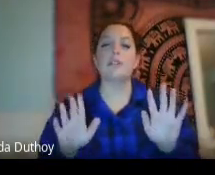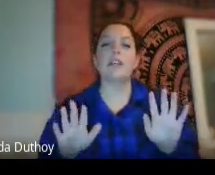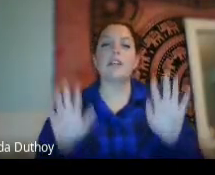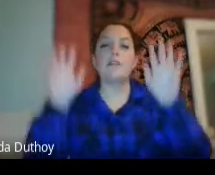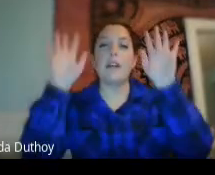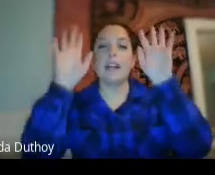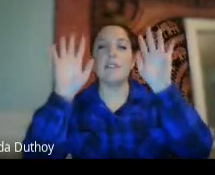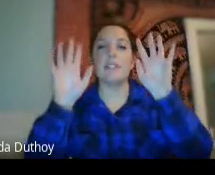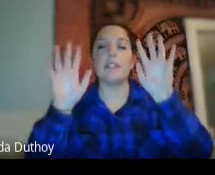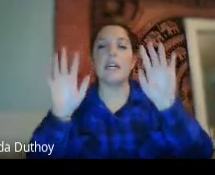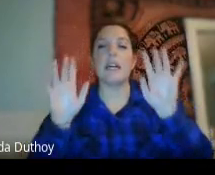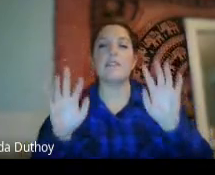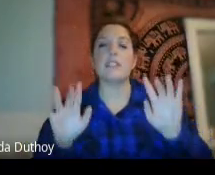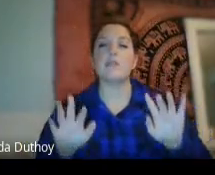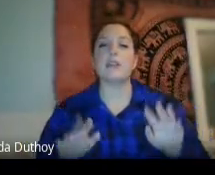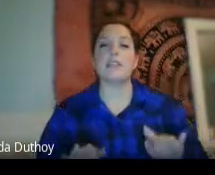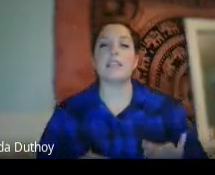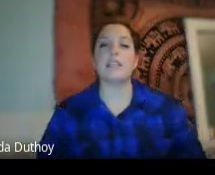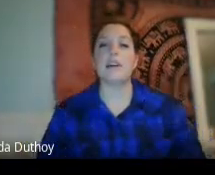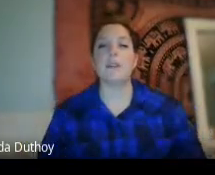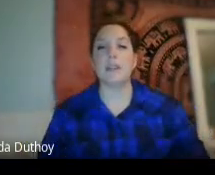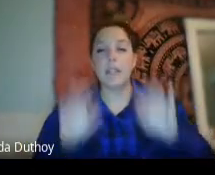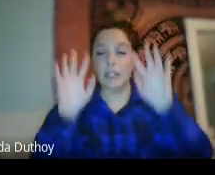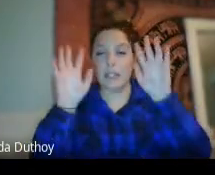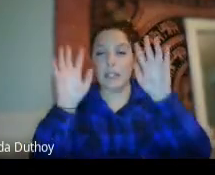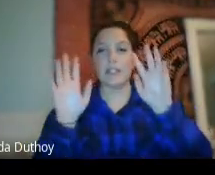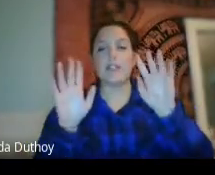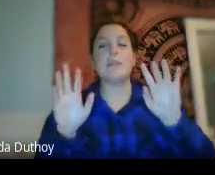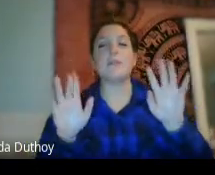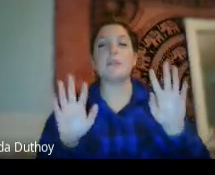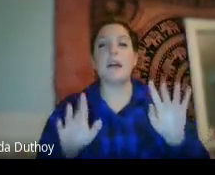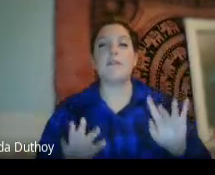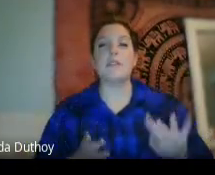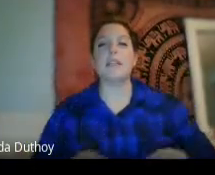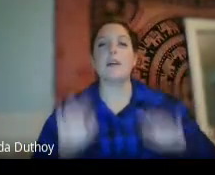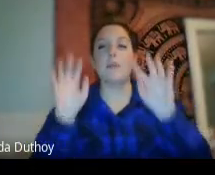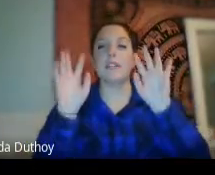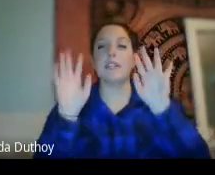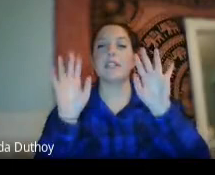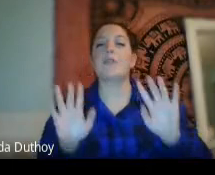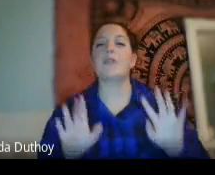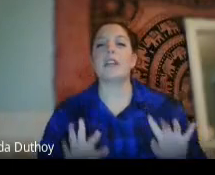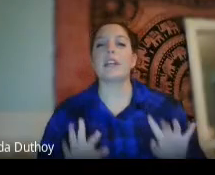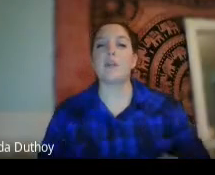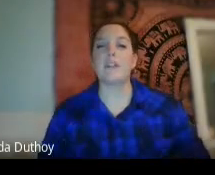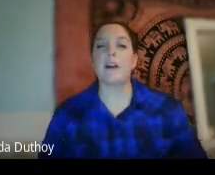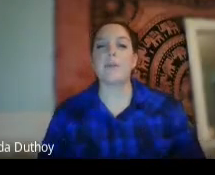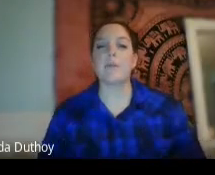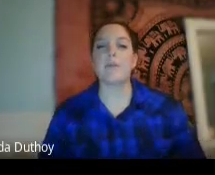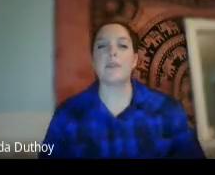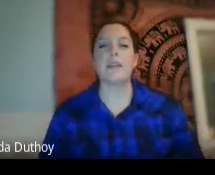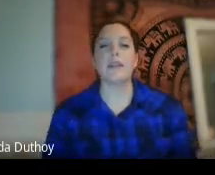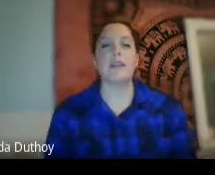it's just your regular 5s, and it's kind of just sprinkling down. So think about those soft, pretty little snowflakes